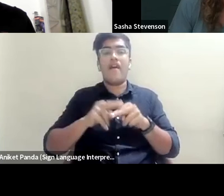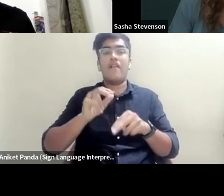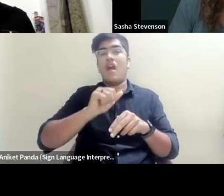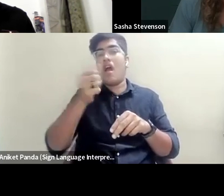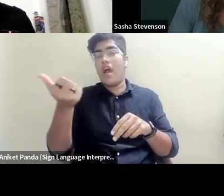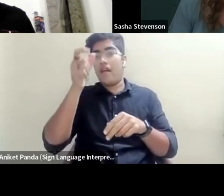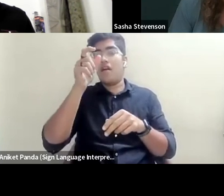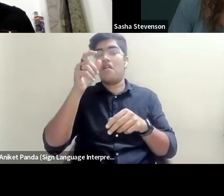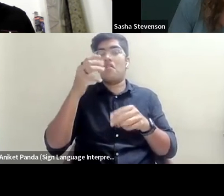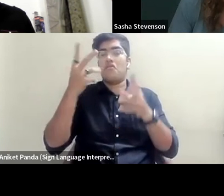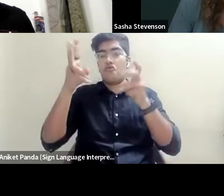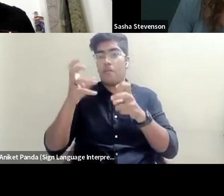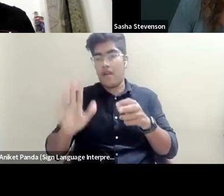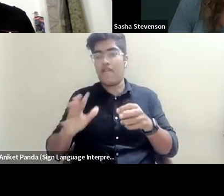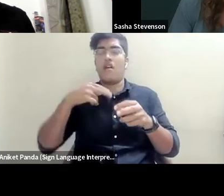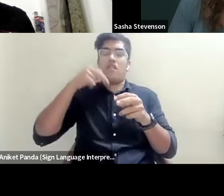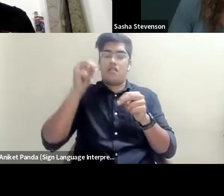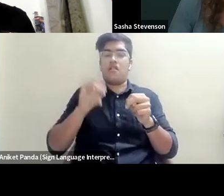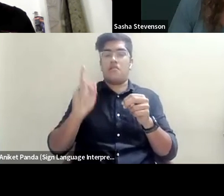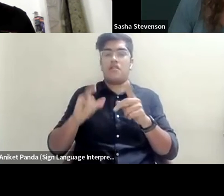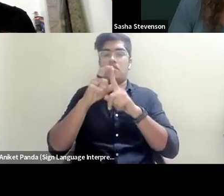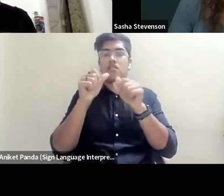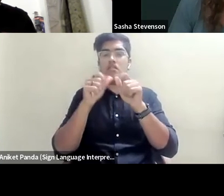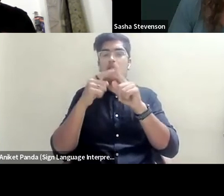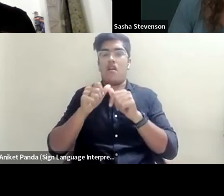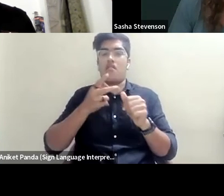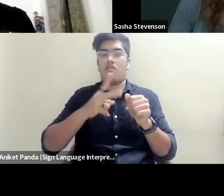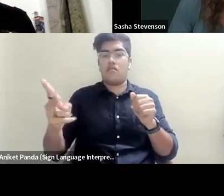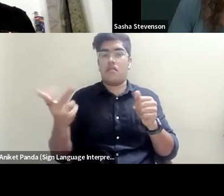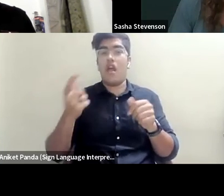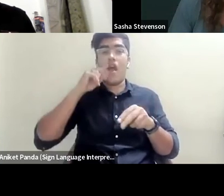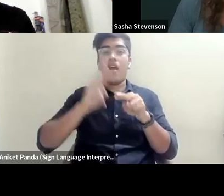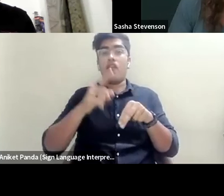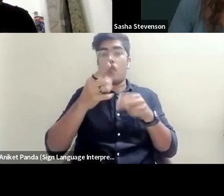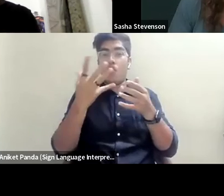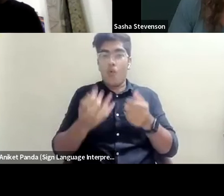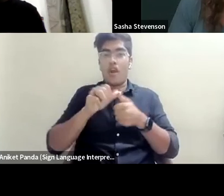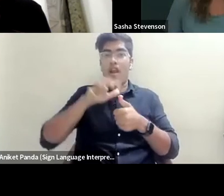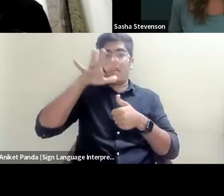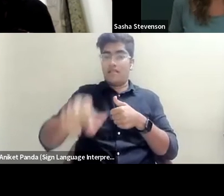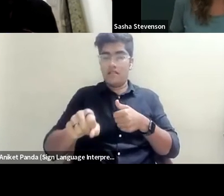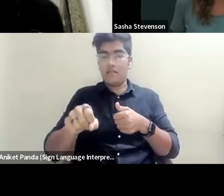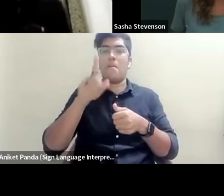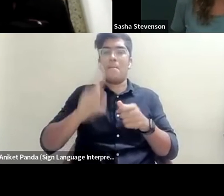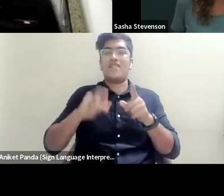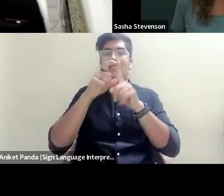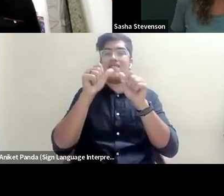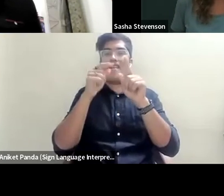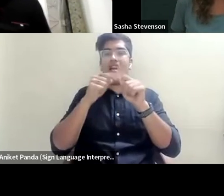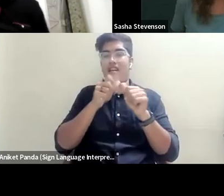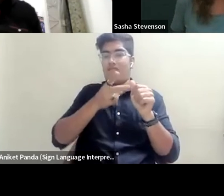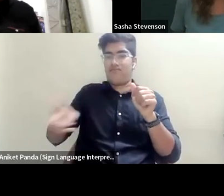data. But for example, in Right. terms of establishing accessibility, you may require segregated data. So this